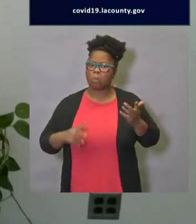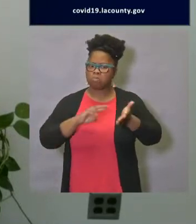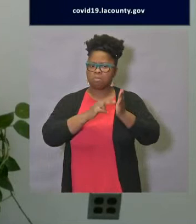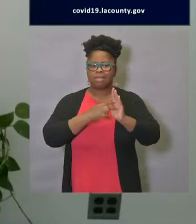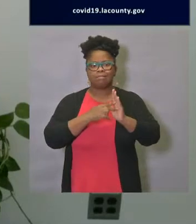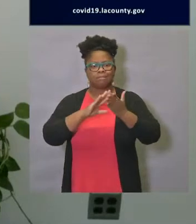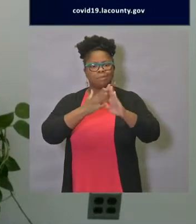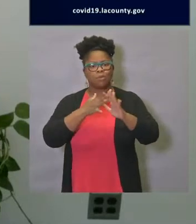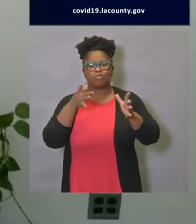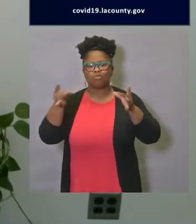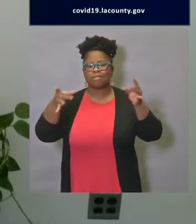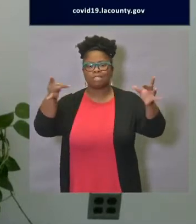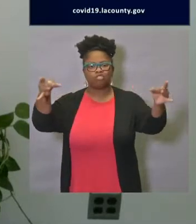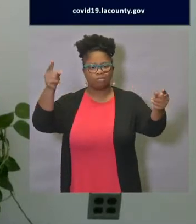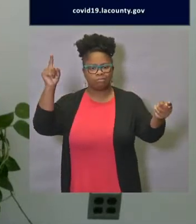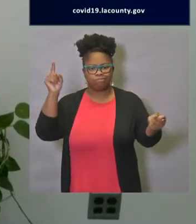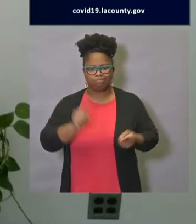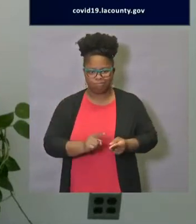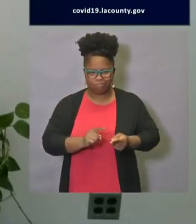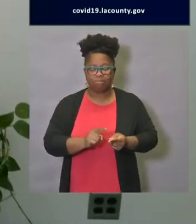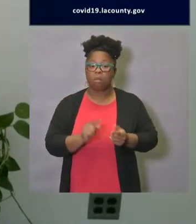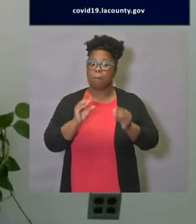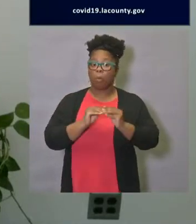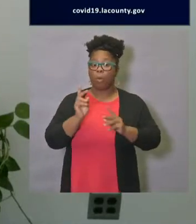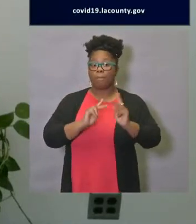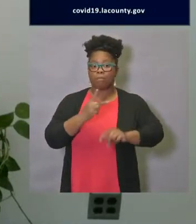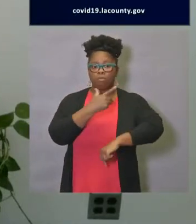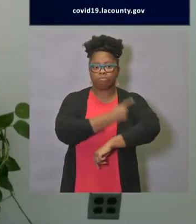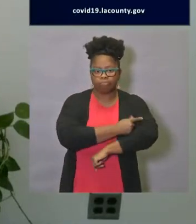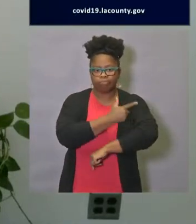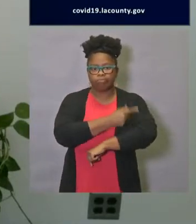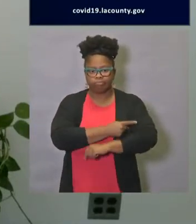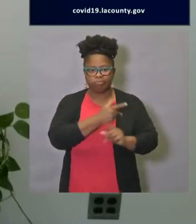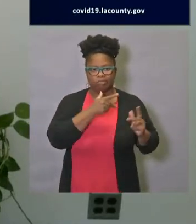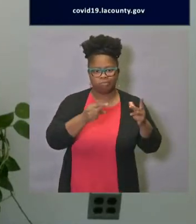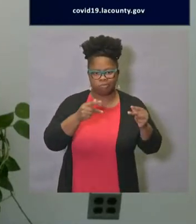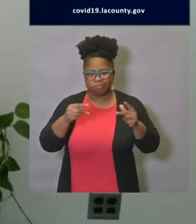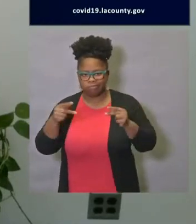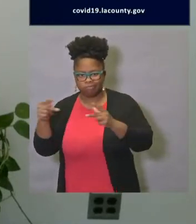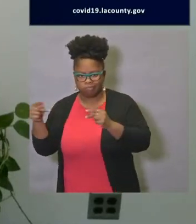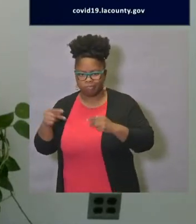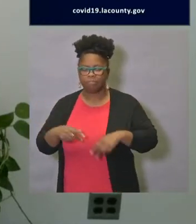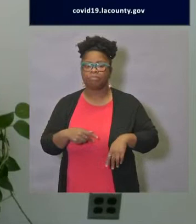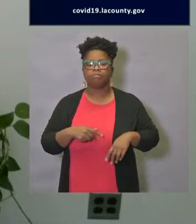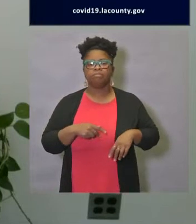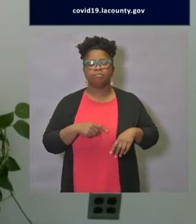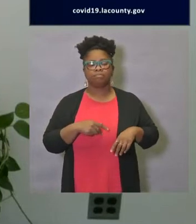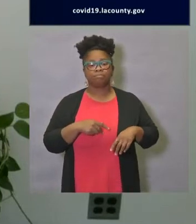transmission. In terms of, you know, as more people get vaccinated, will the quarantine